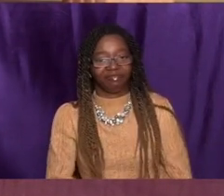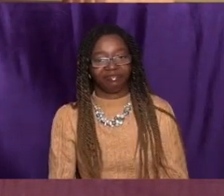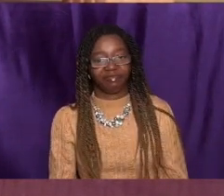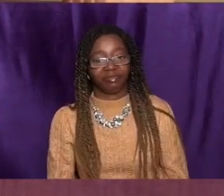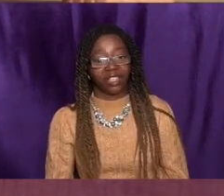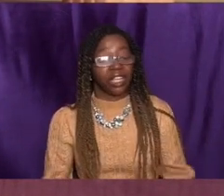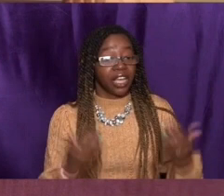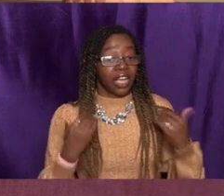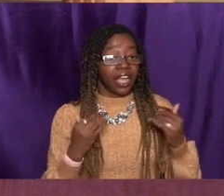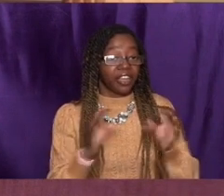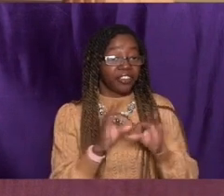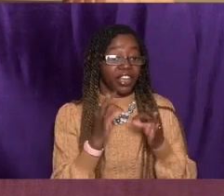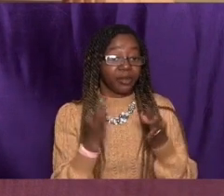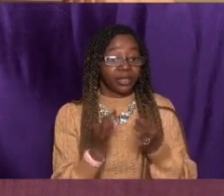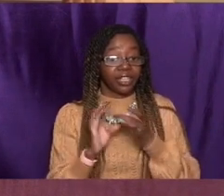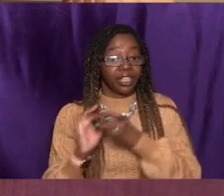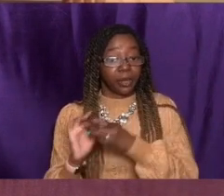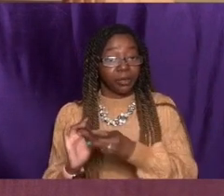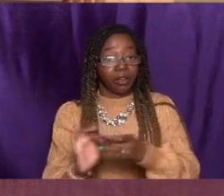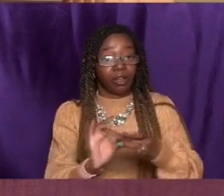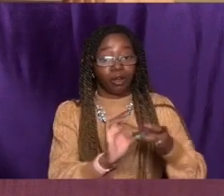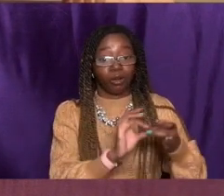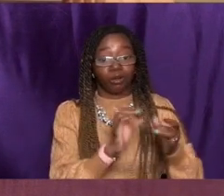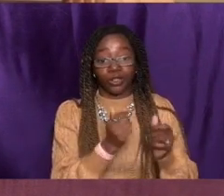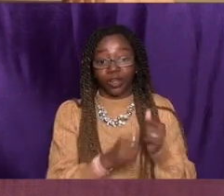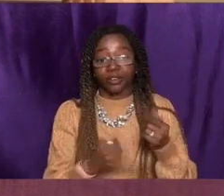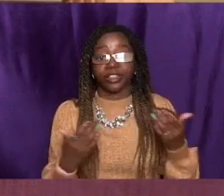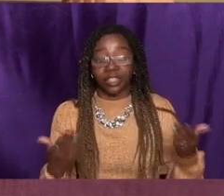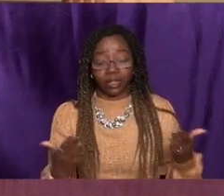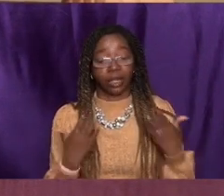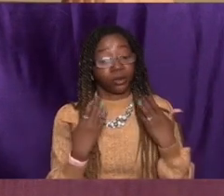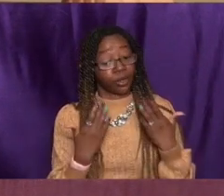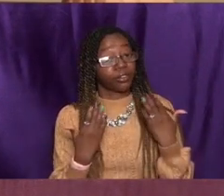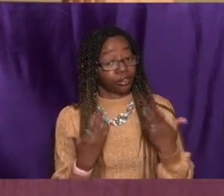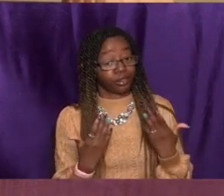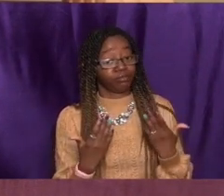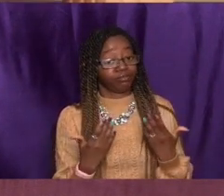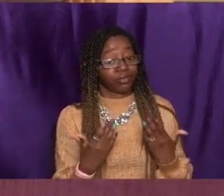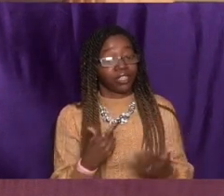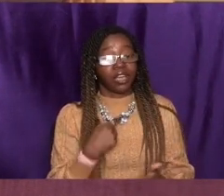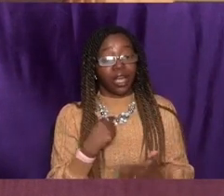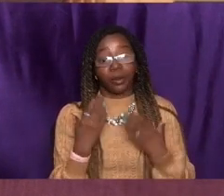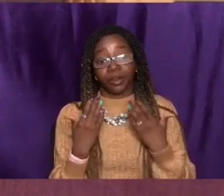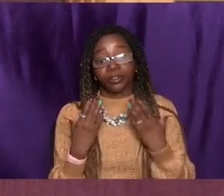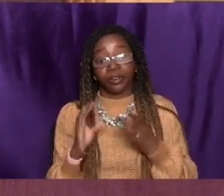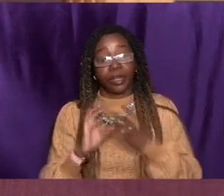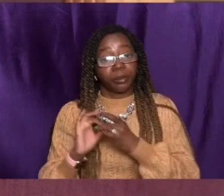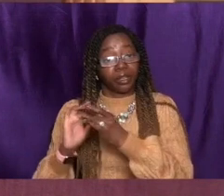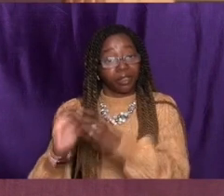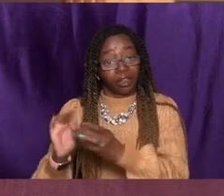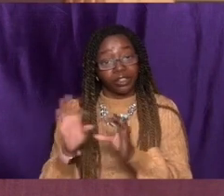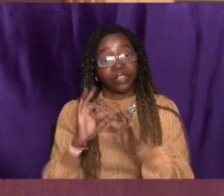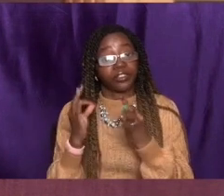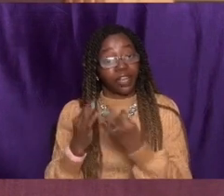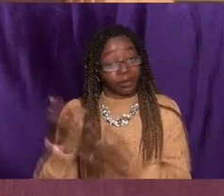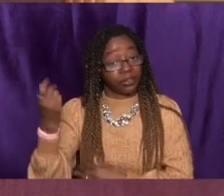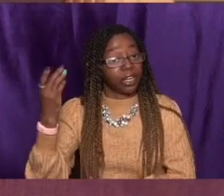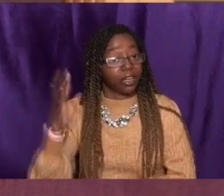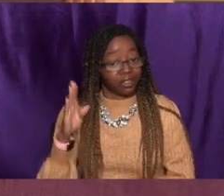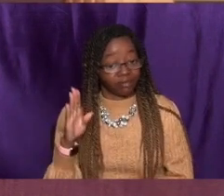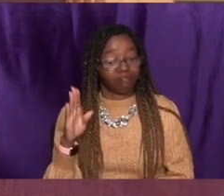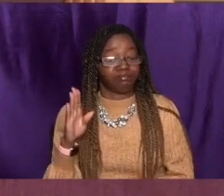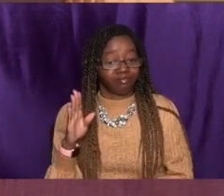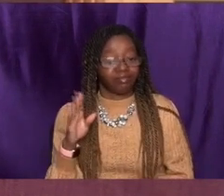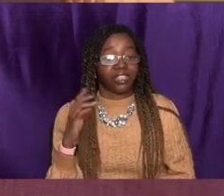I got family that belong to all of this stuff, and I'm grateful for that. But I'm also grateful that they belong to the family of God, because that's